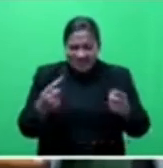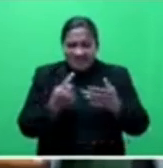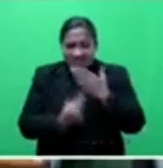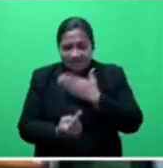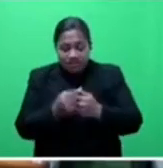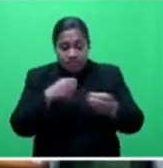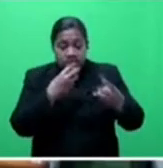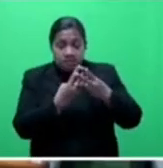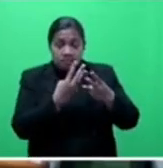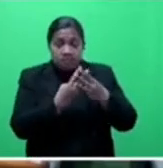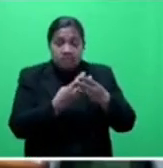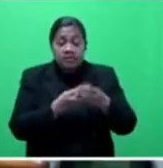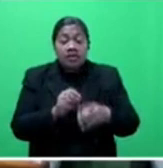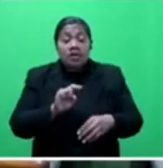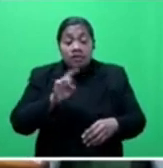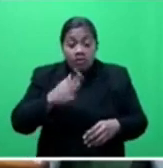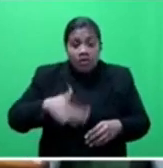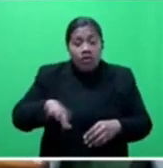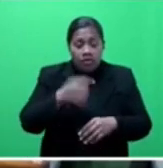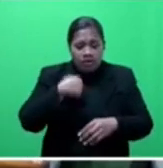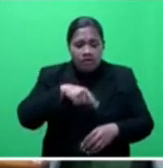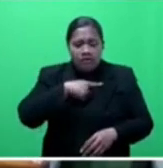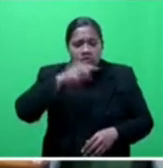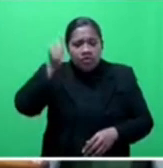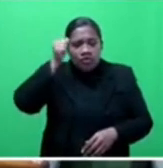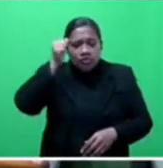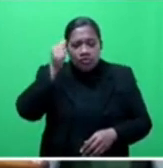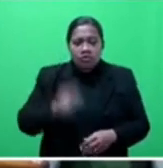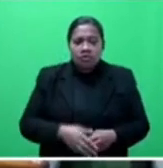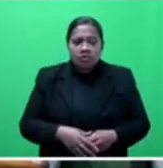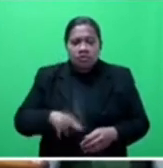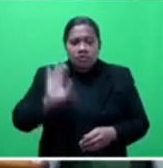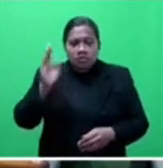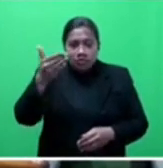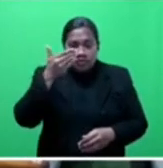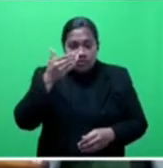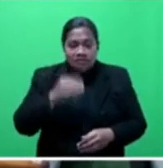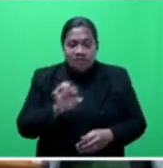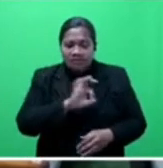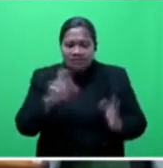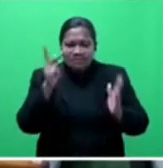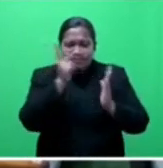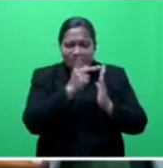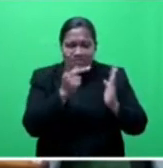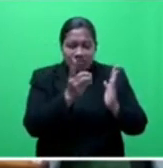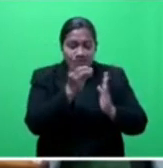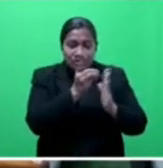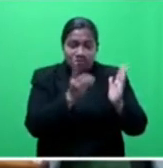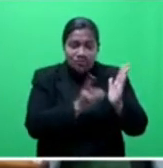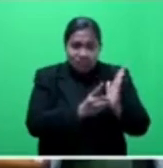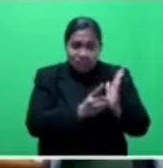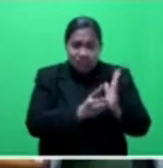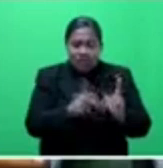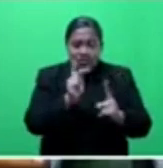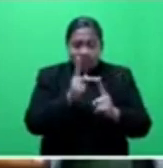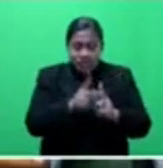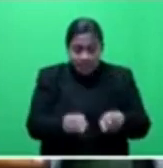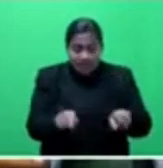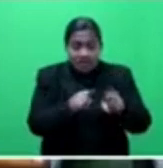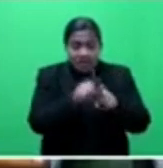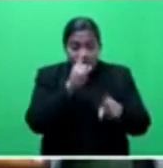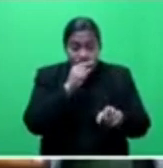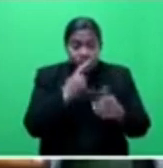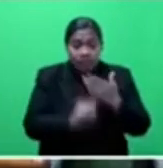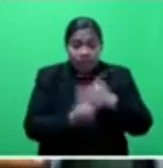Ultimately, Mr. Speaker, we all know the results of such undemocratic and conniving politics. Those same people have either